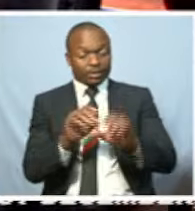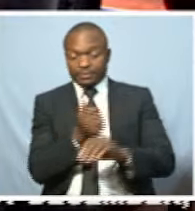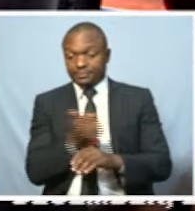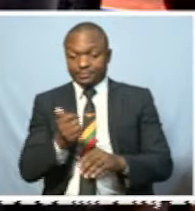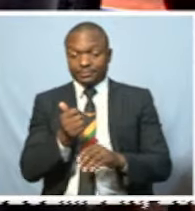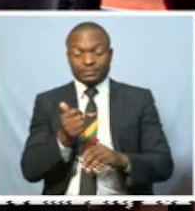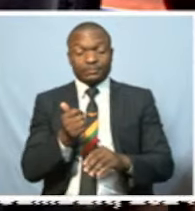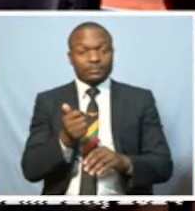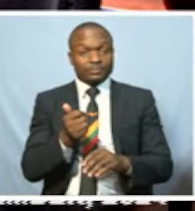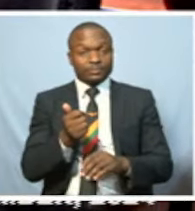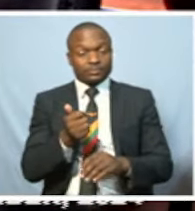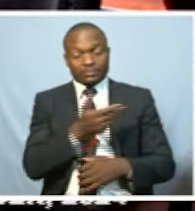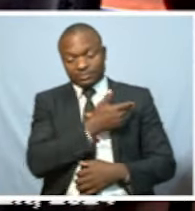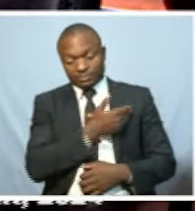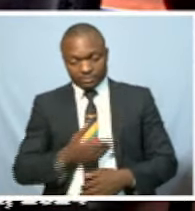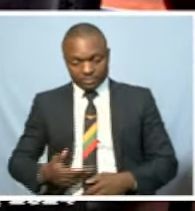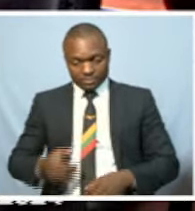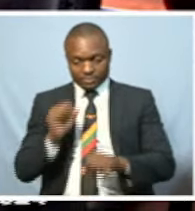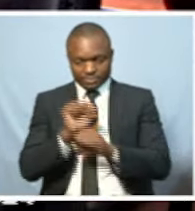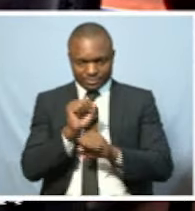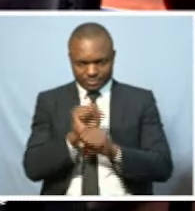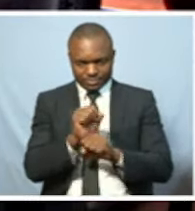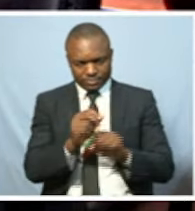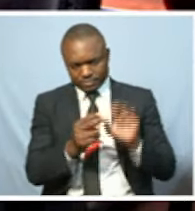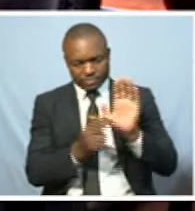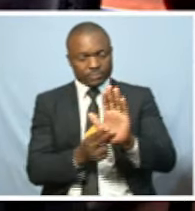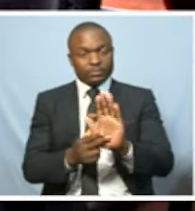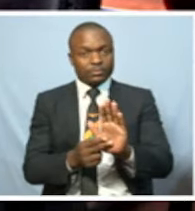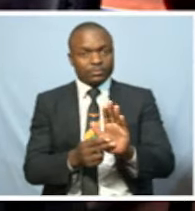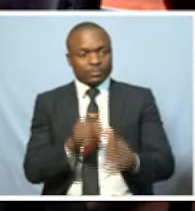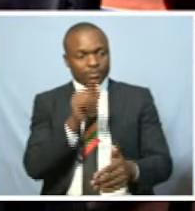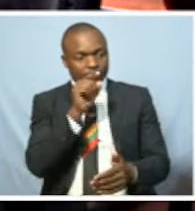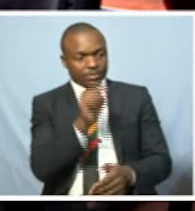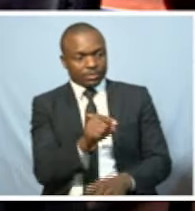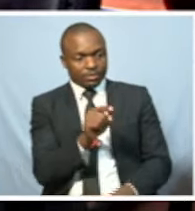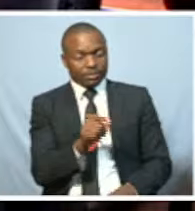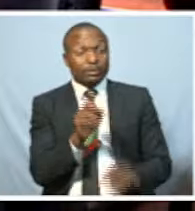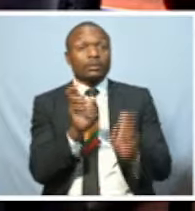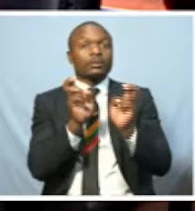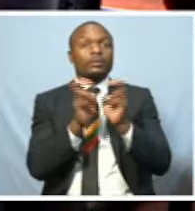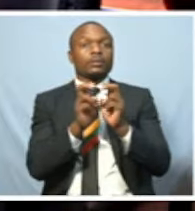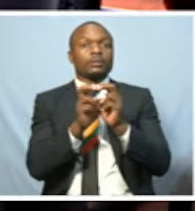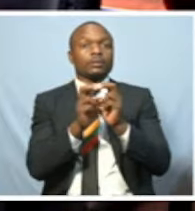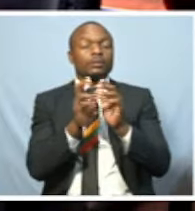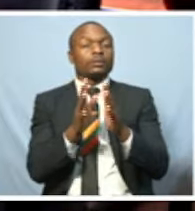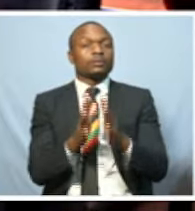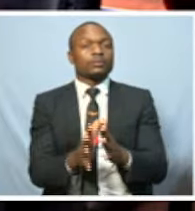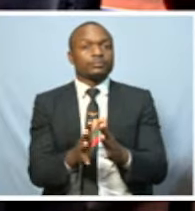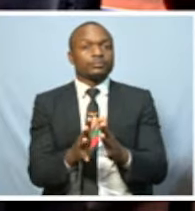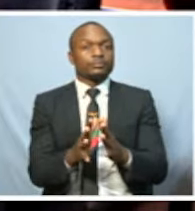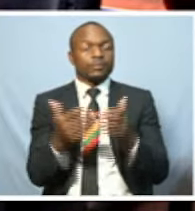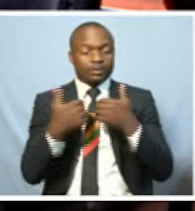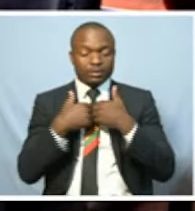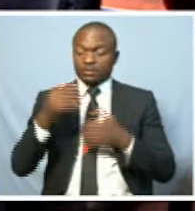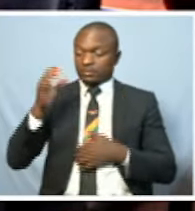diligence to confirm that this particular contractor had the